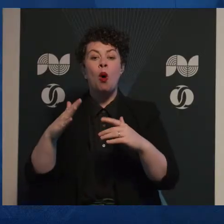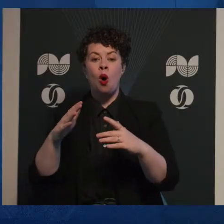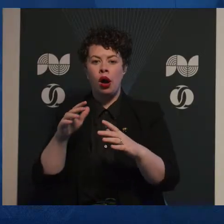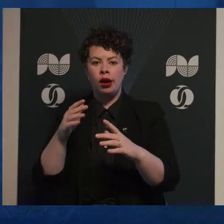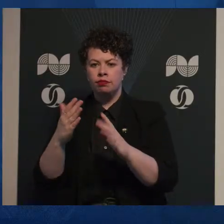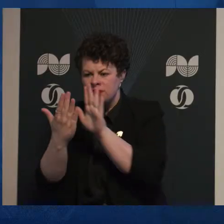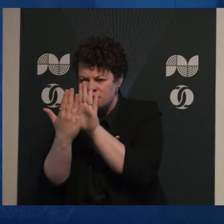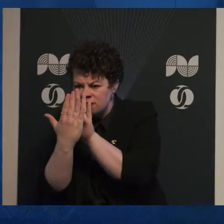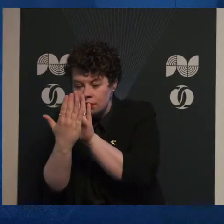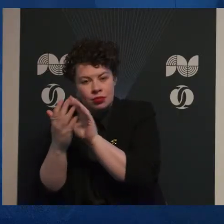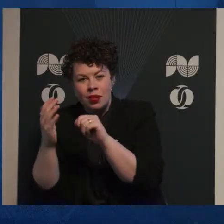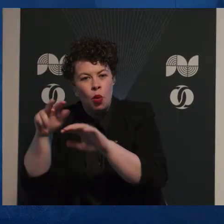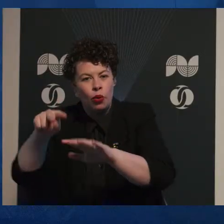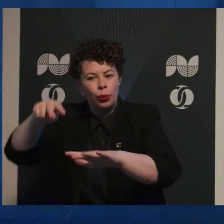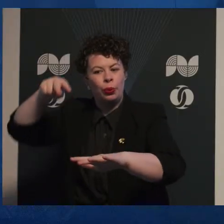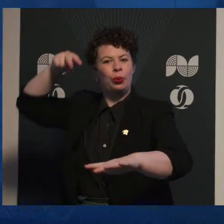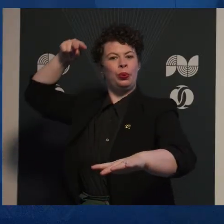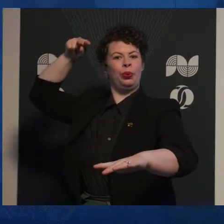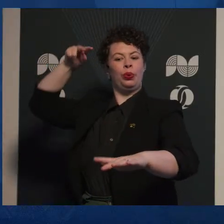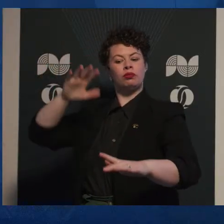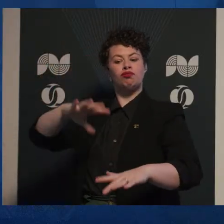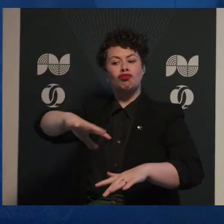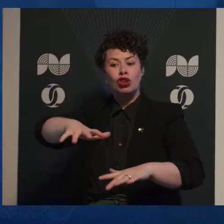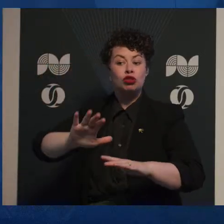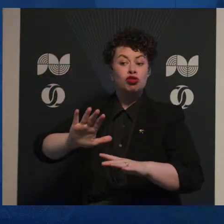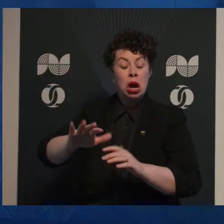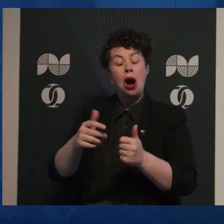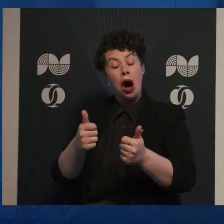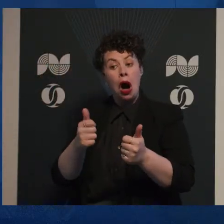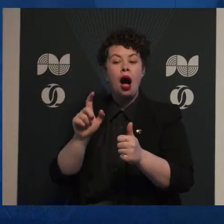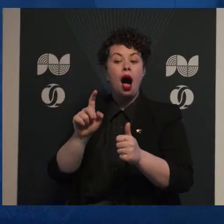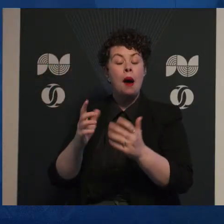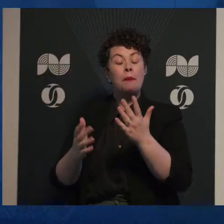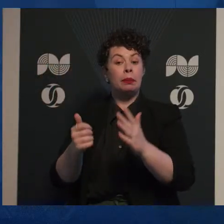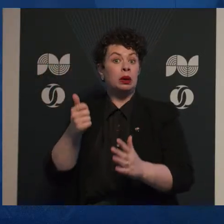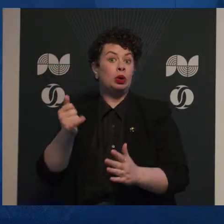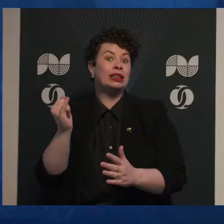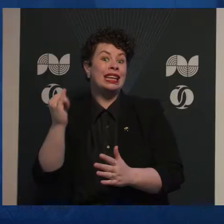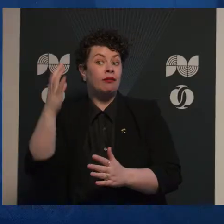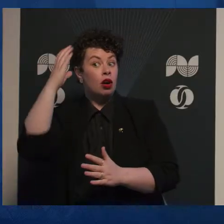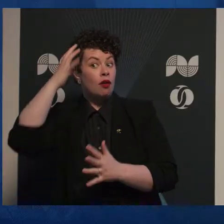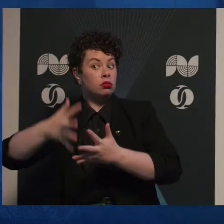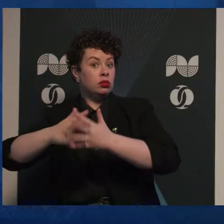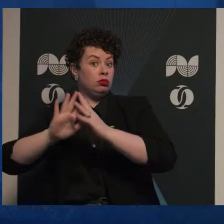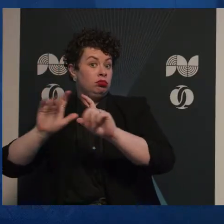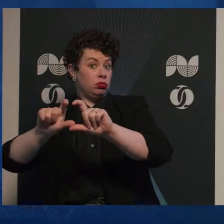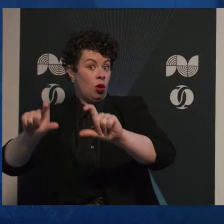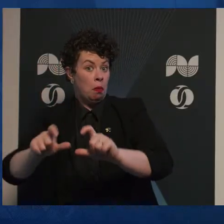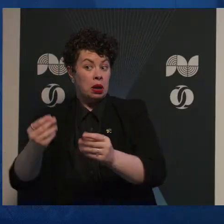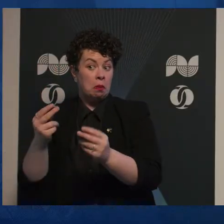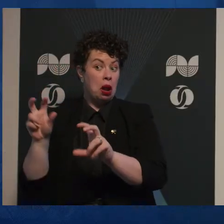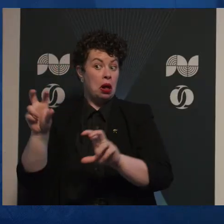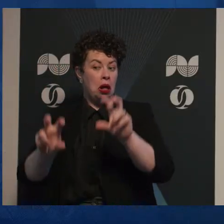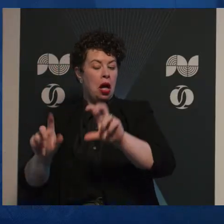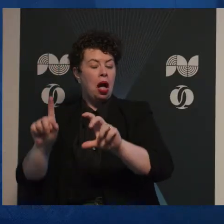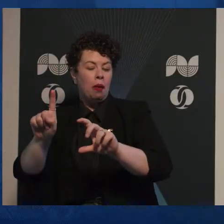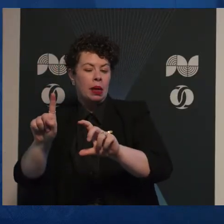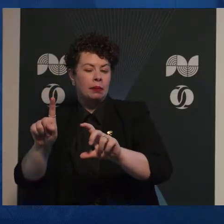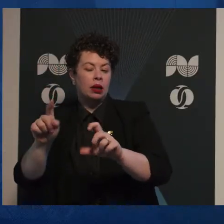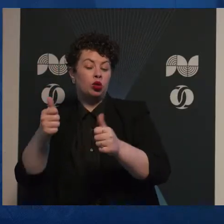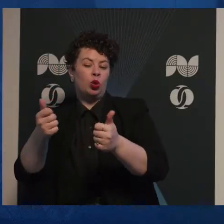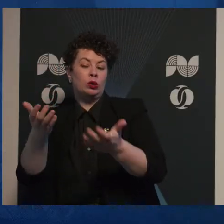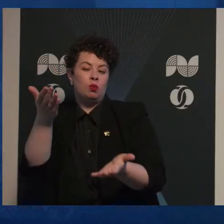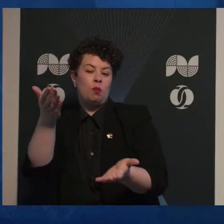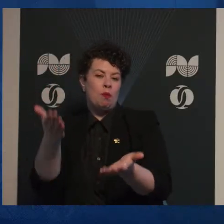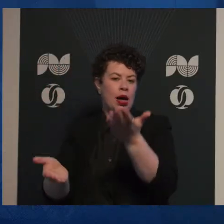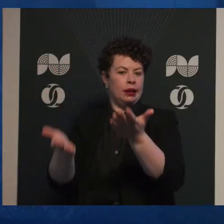sectoral reforms or policy in a country towards state-owned enterprises, helping to ensure a level playing field between the state and the